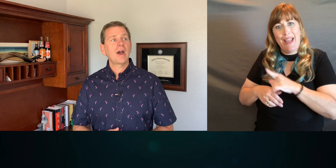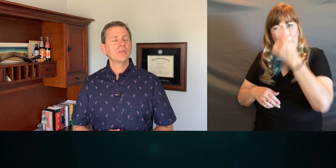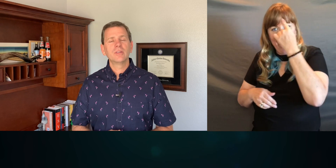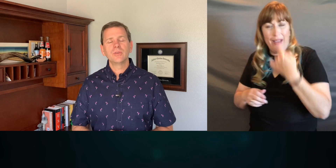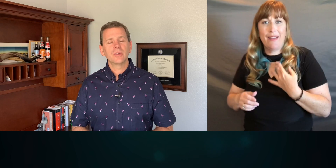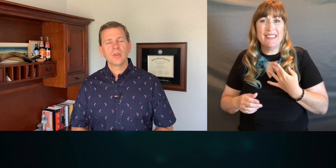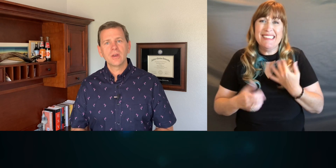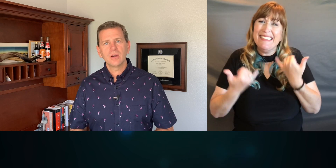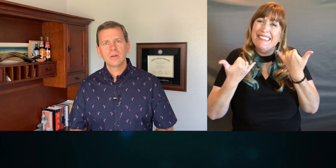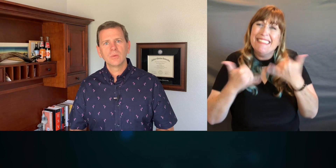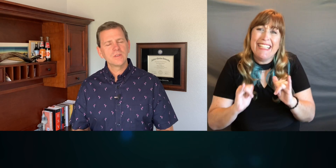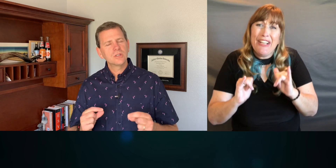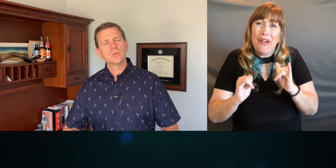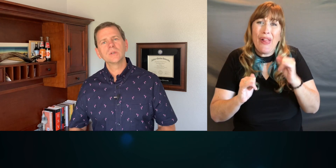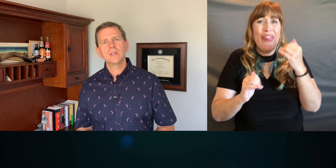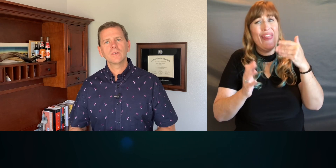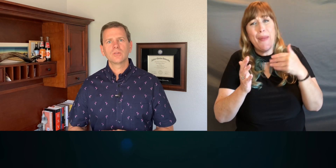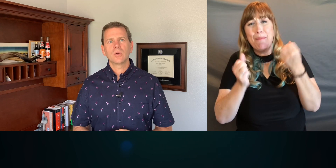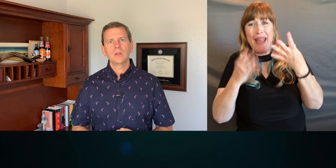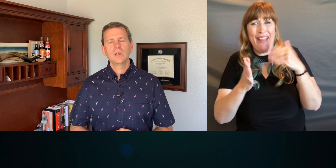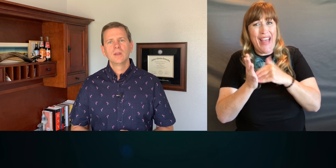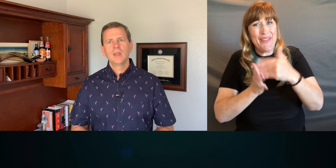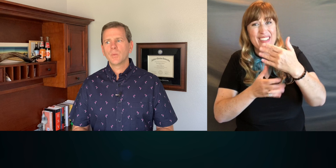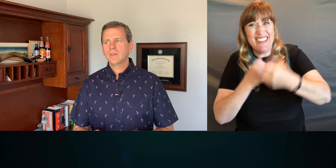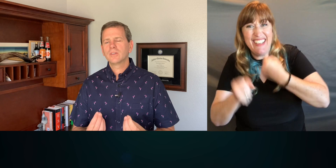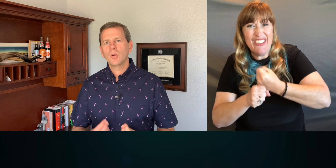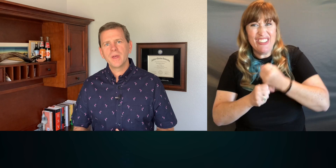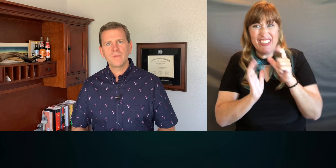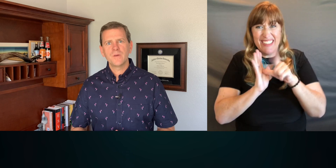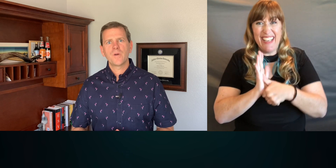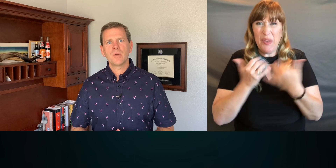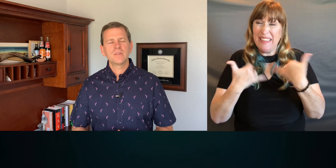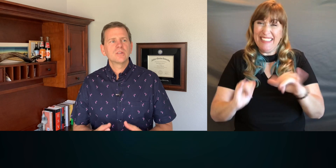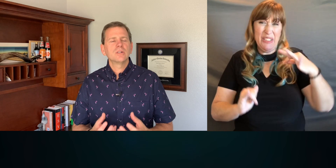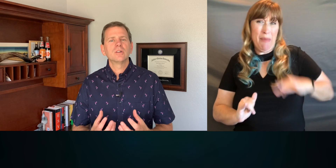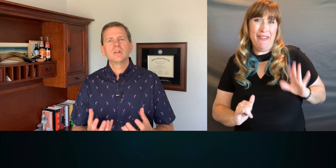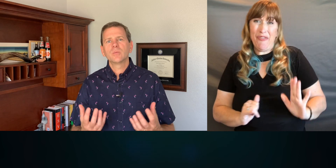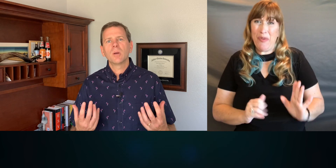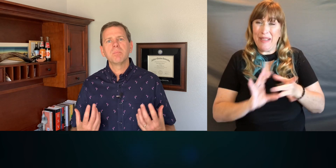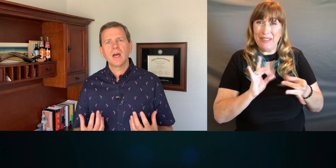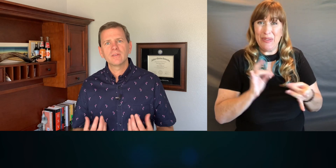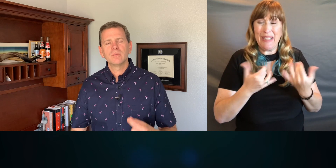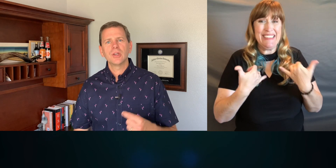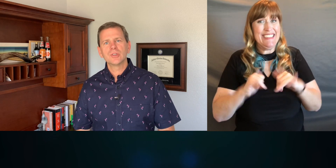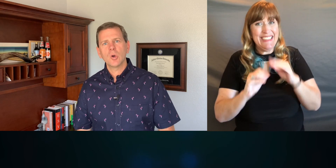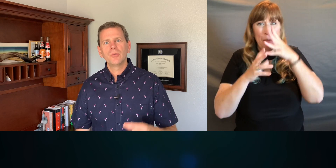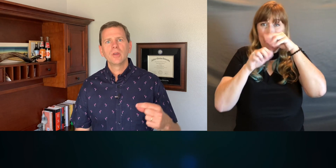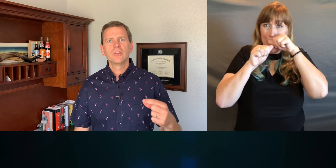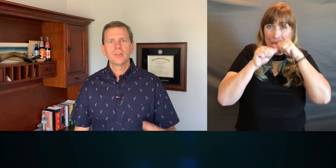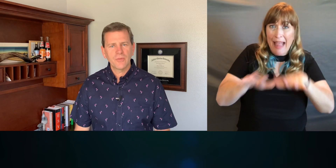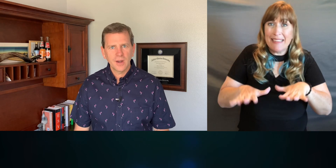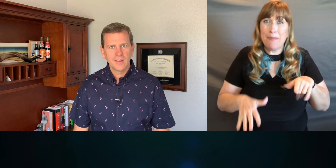day, thousands of years later, we still read his story and we still benefit from it. We still learn and we are blessed by